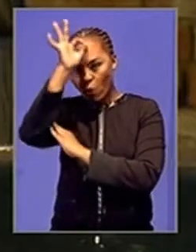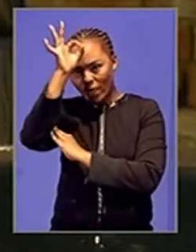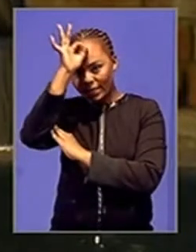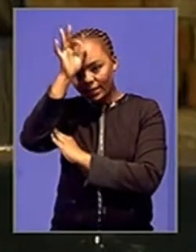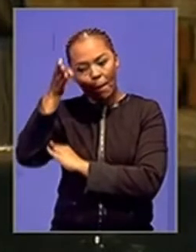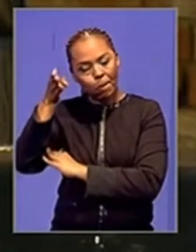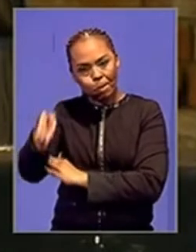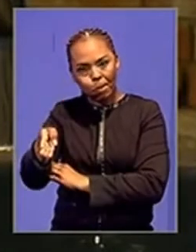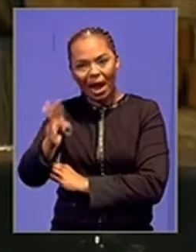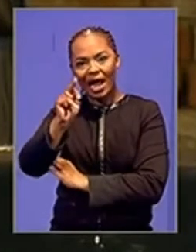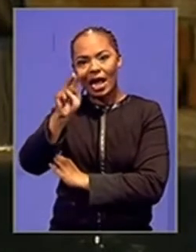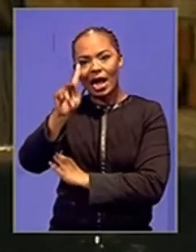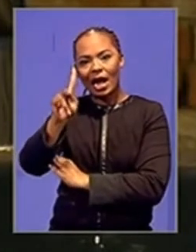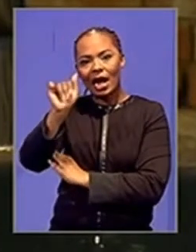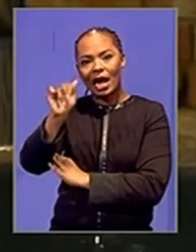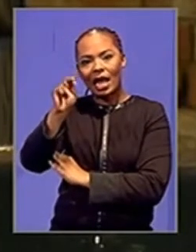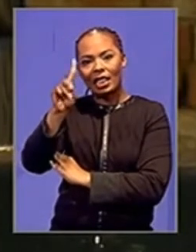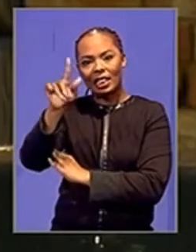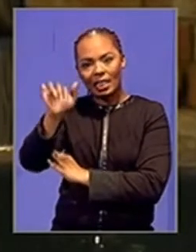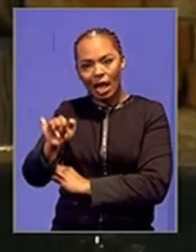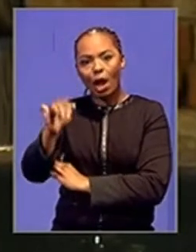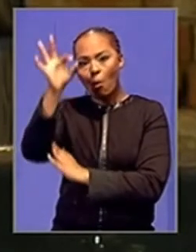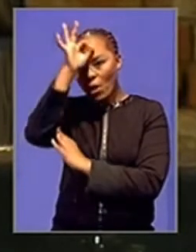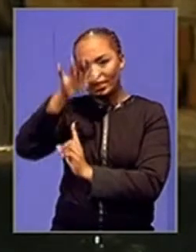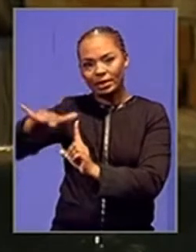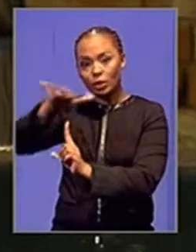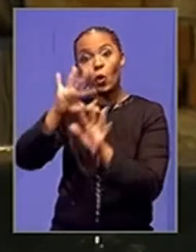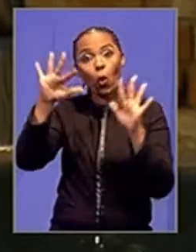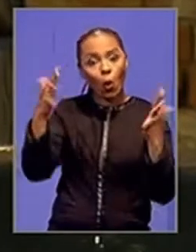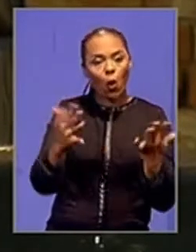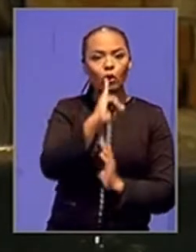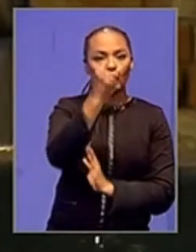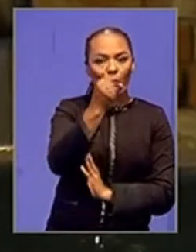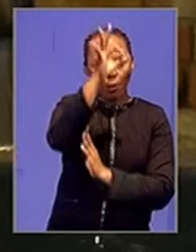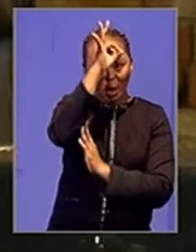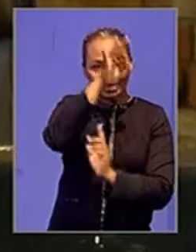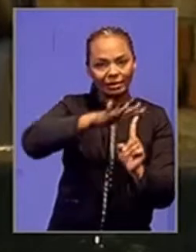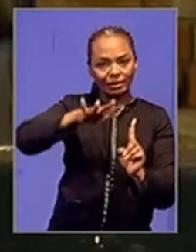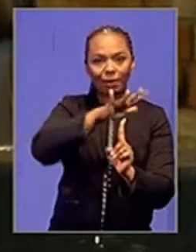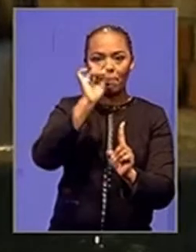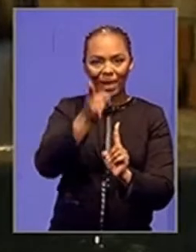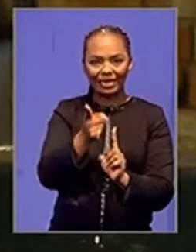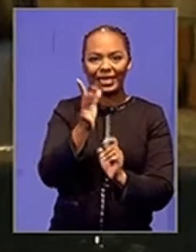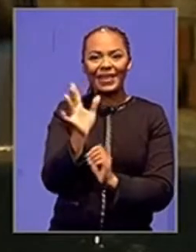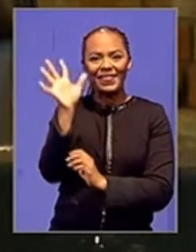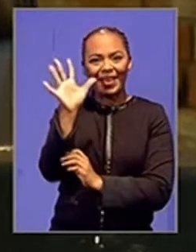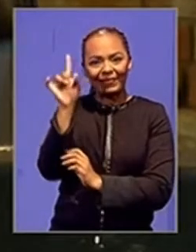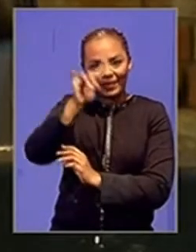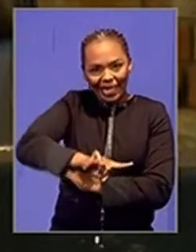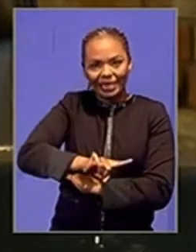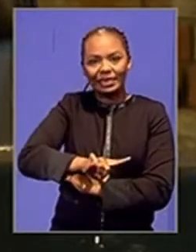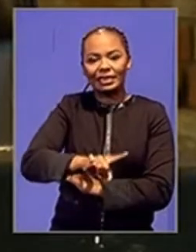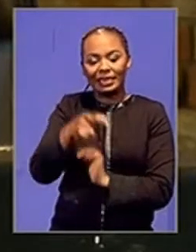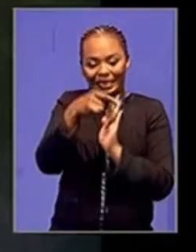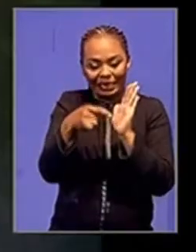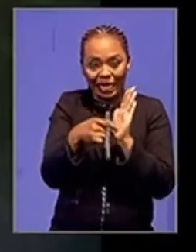at Nkandla Police Station or Johannesburg Central Police Station within 5 calendar days from